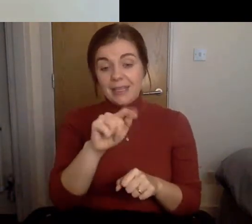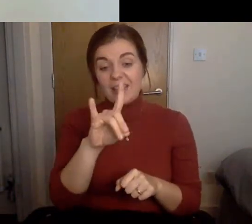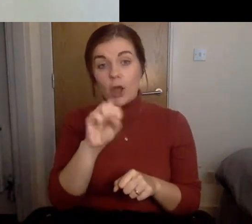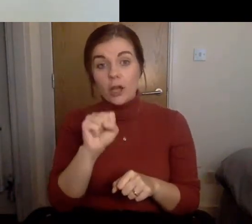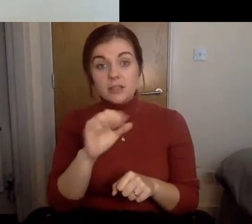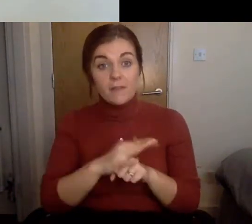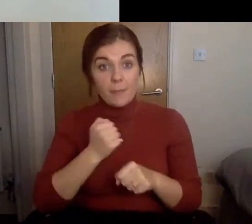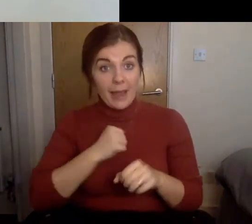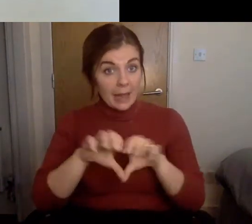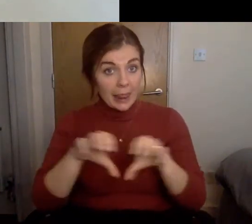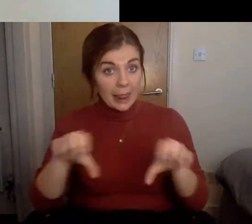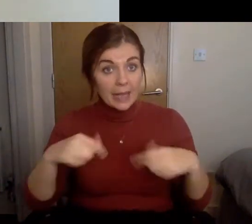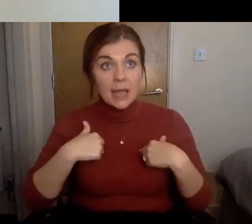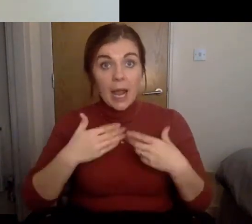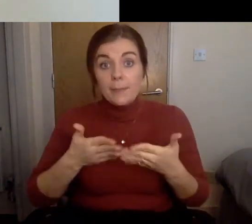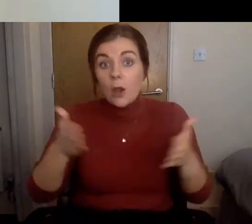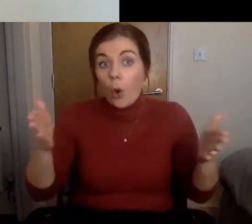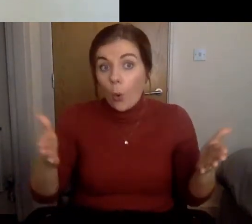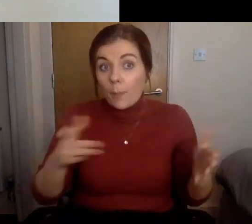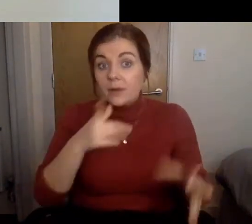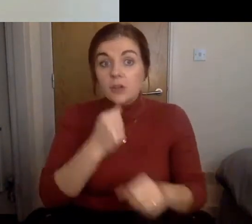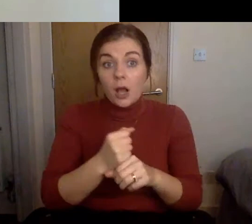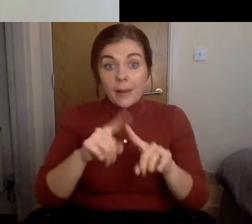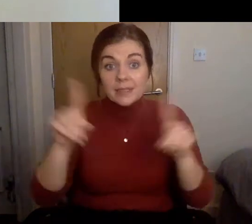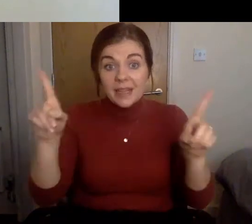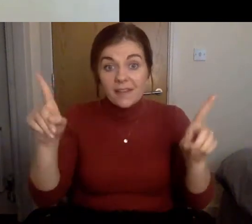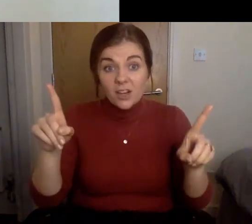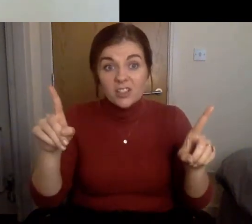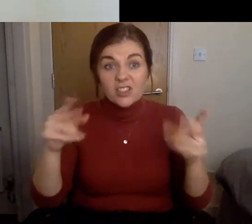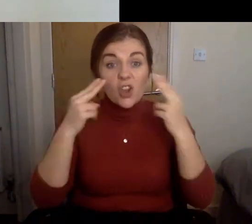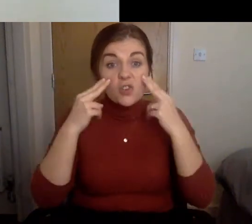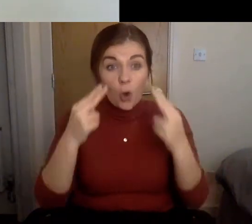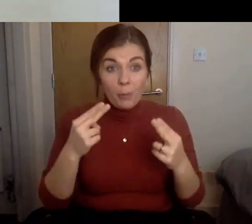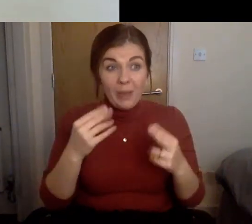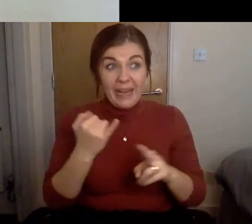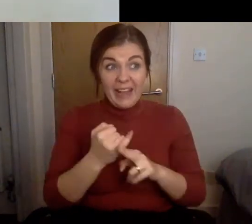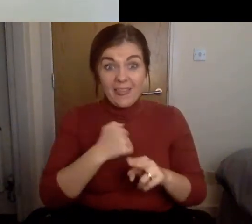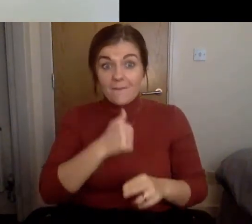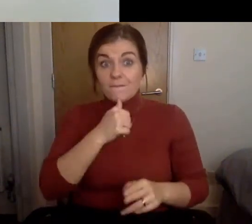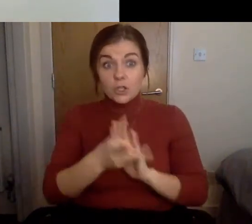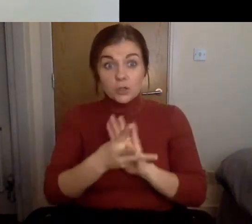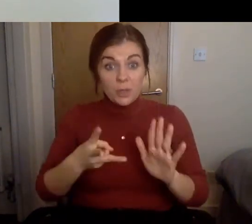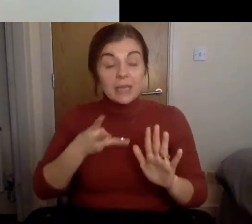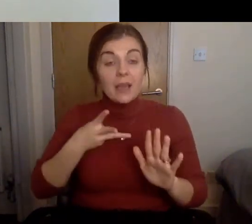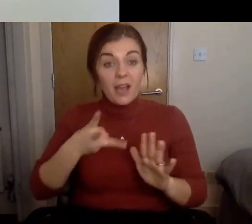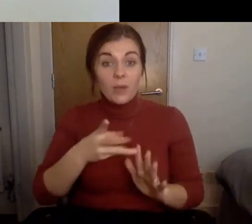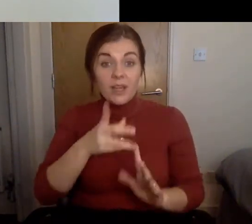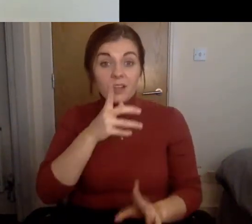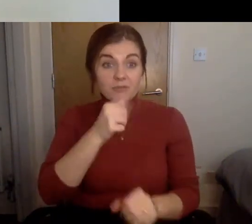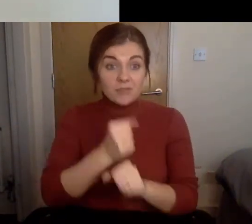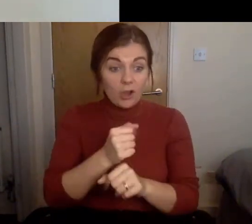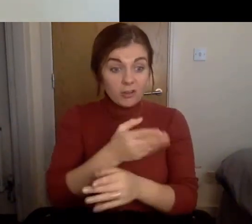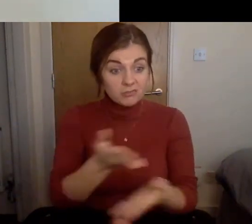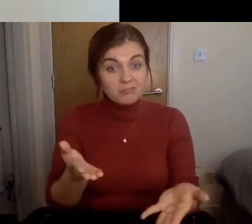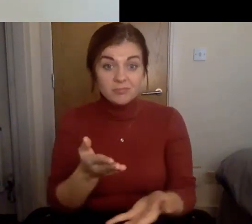I'd be very open about difference. I'd always have had, like within the first week, a conversation with these